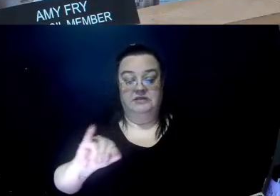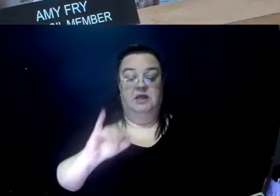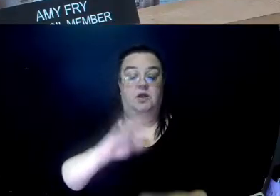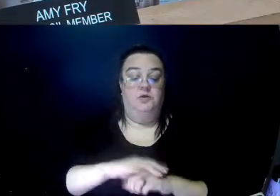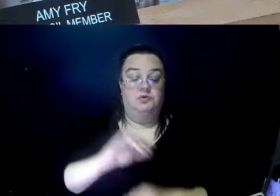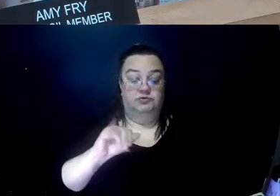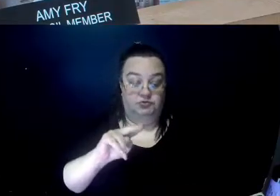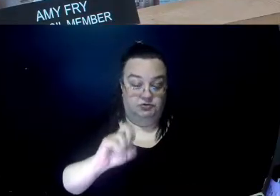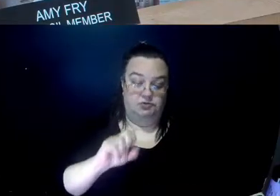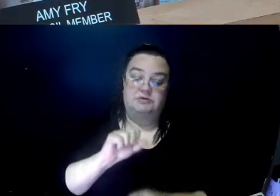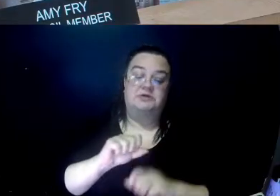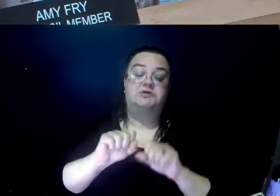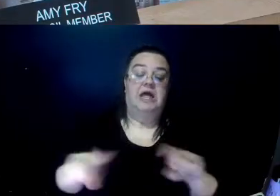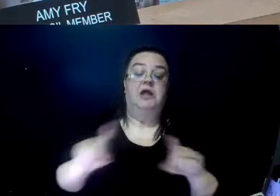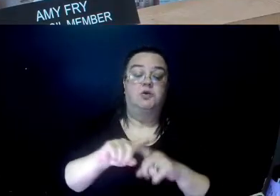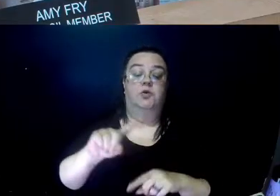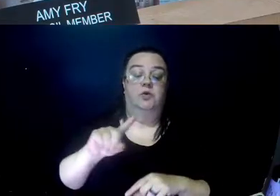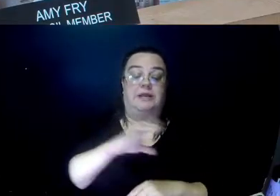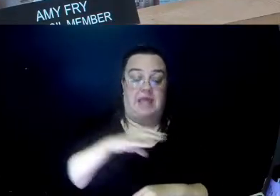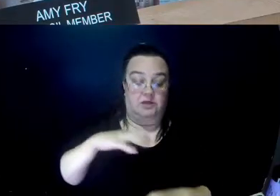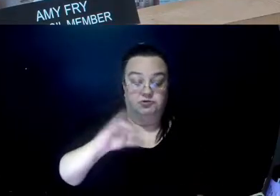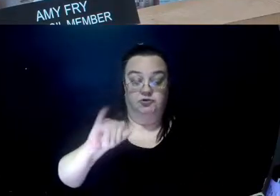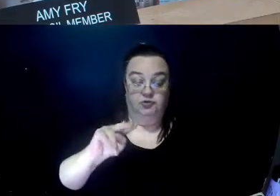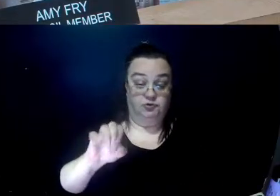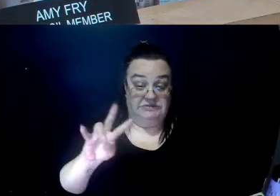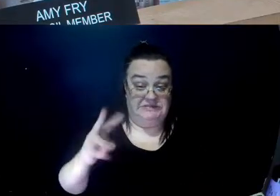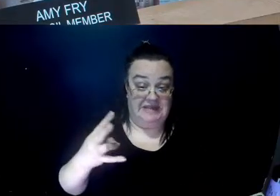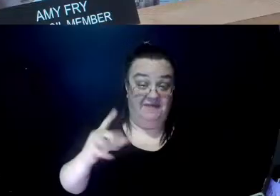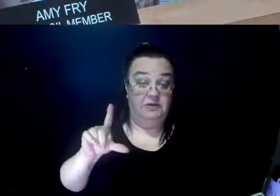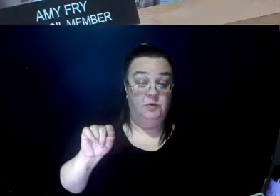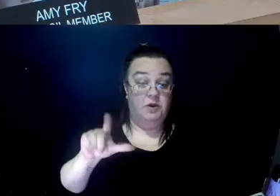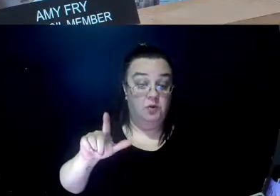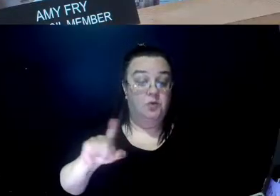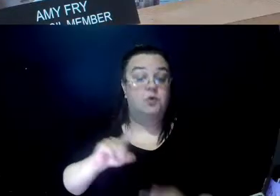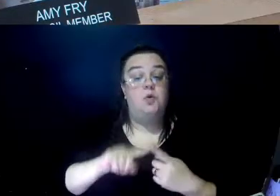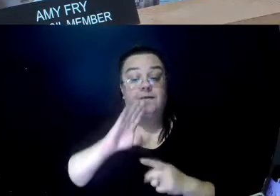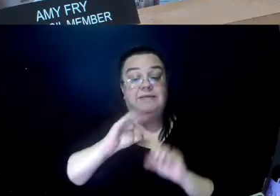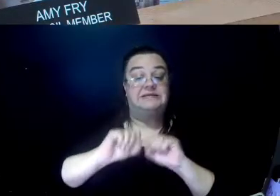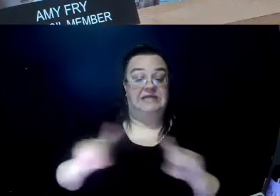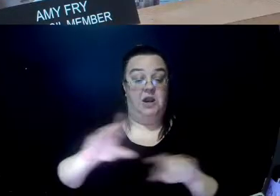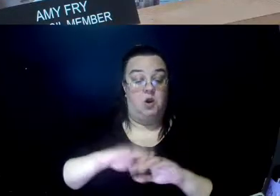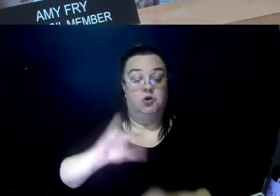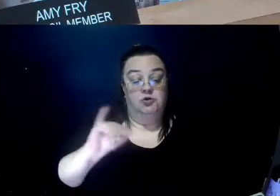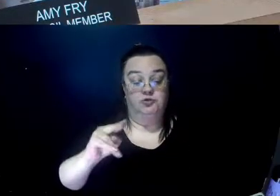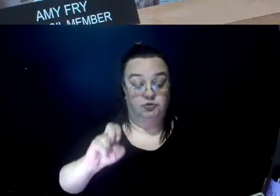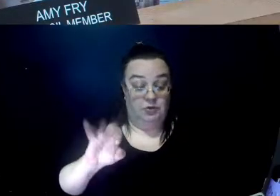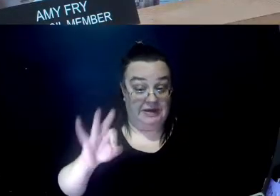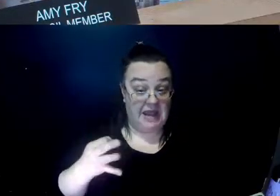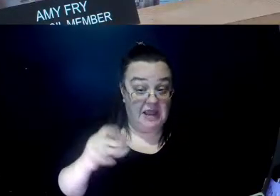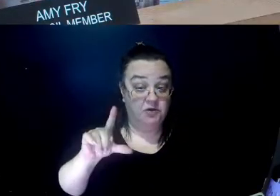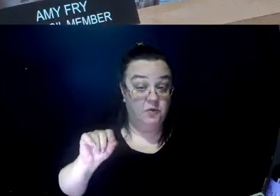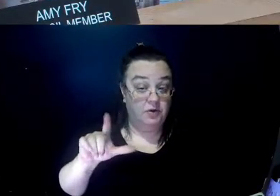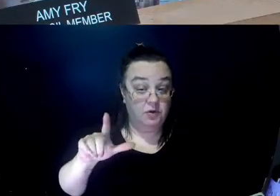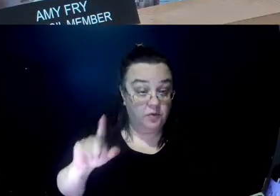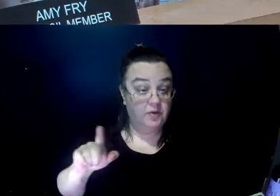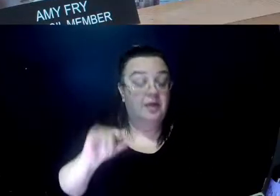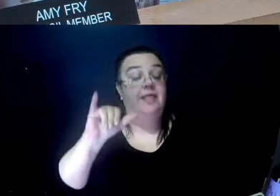circulated to council on June 7th, 2021, to be sent out on June 9th, 2021, that in